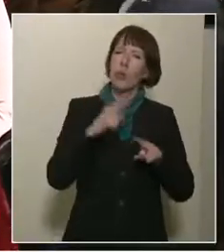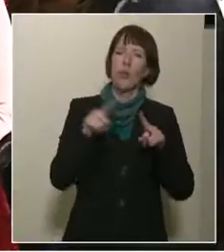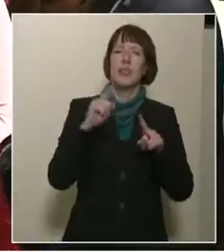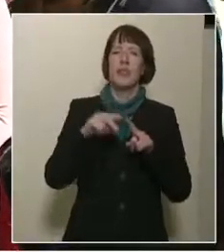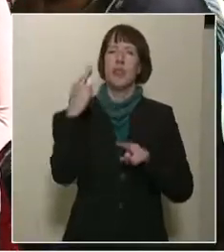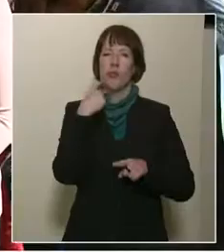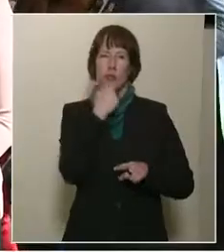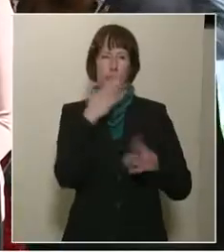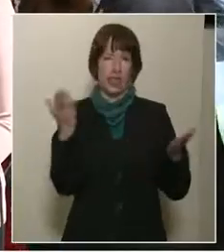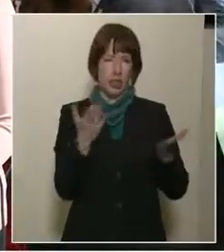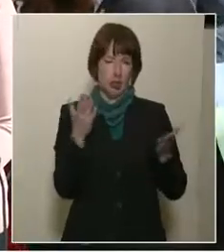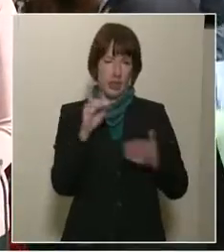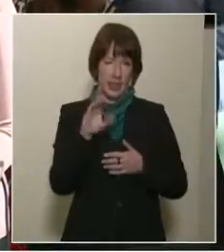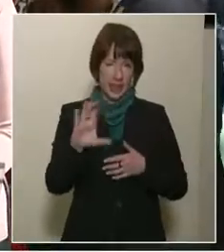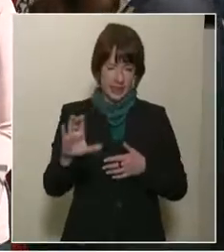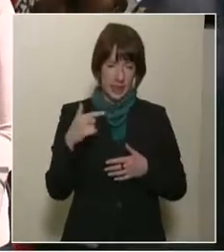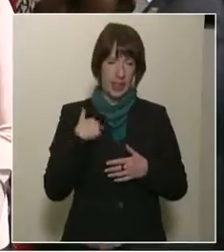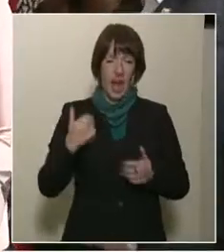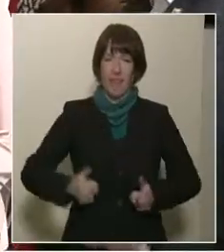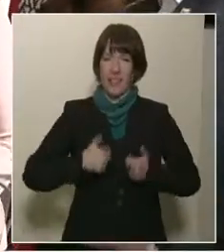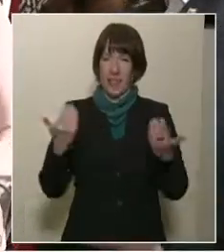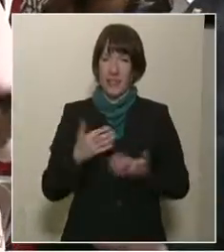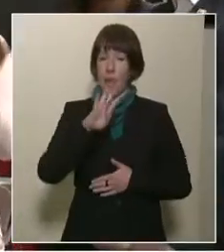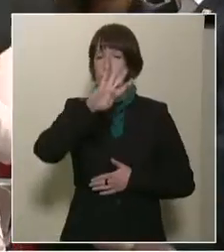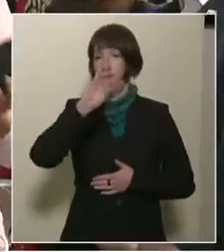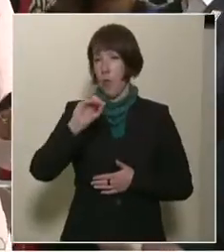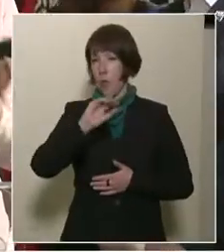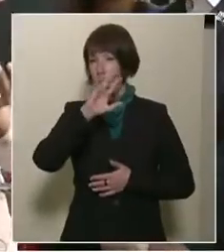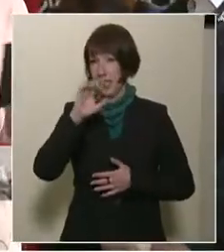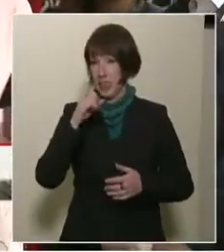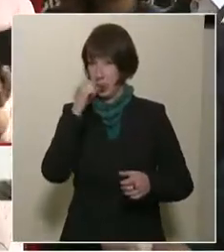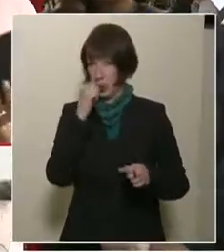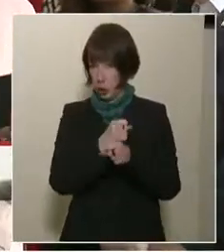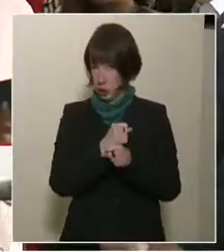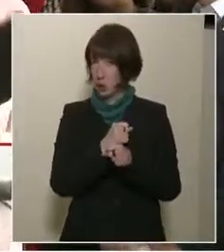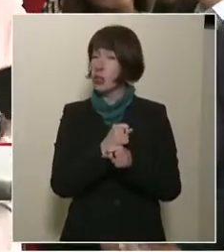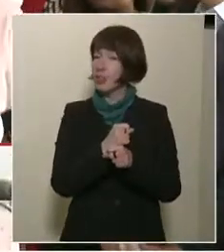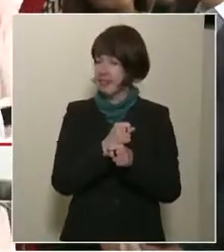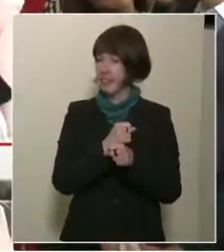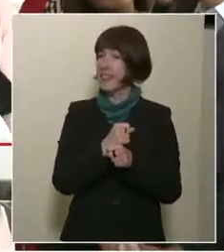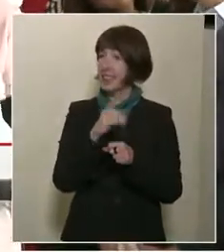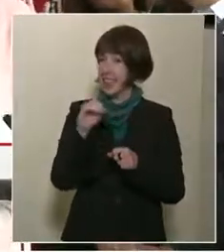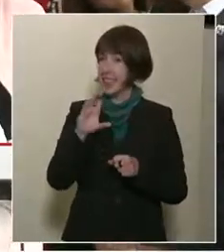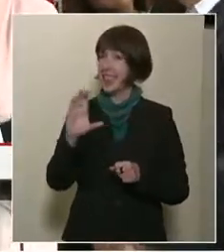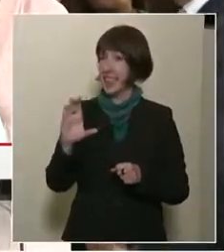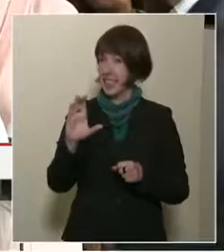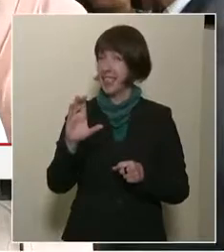I'm a 40-year resident of D.C., so that makes me an official Washingtonian.